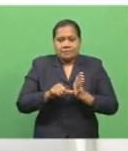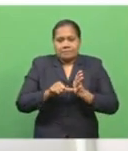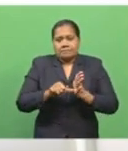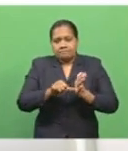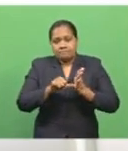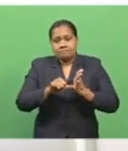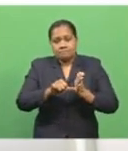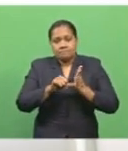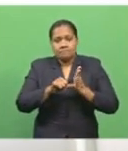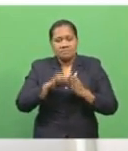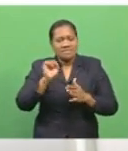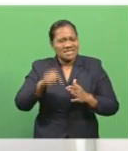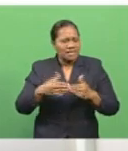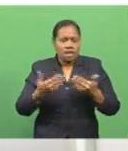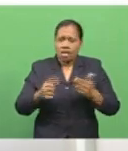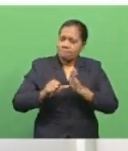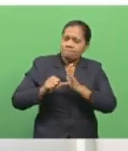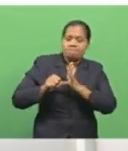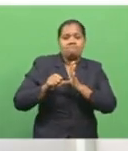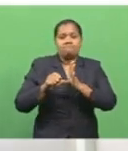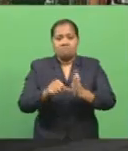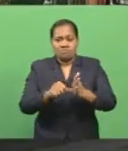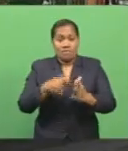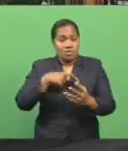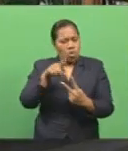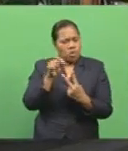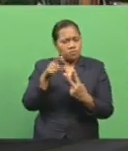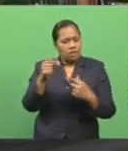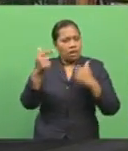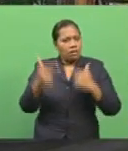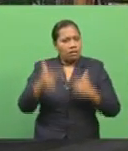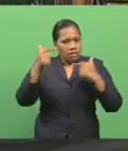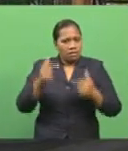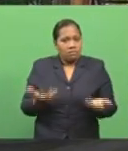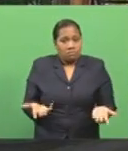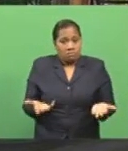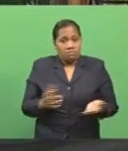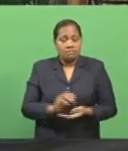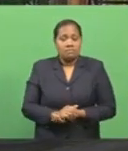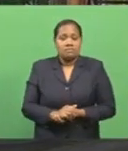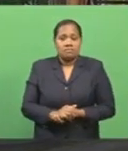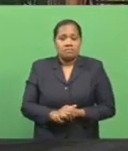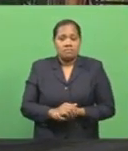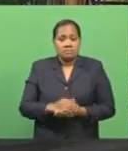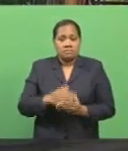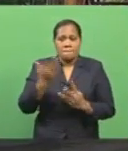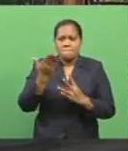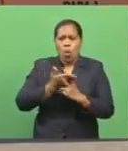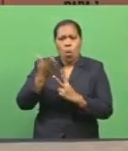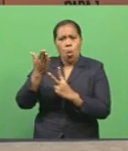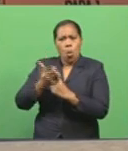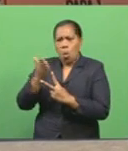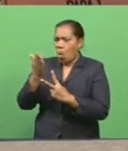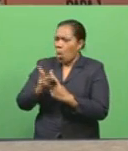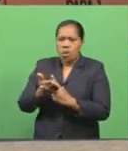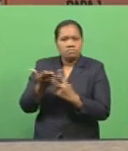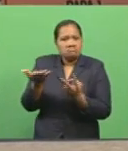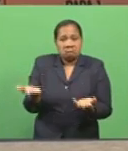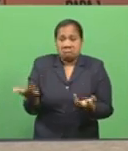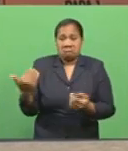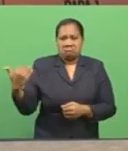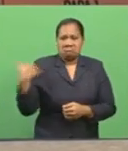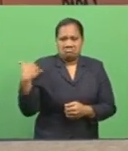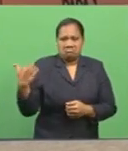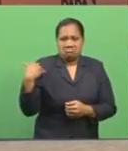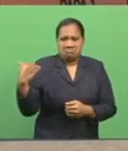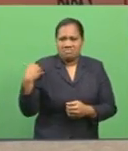It's extremely difficult where the options are limited. Borders are closed at the moment and there is a disruption to logistics services. Kumar